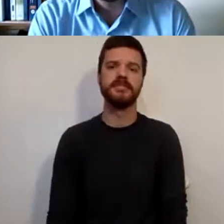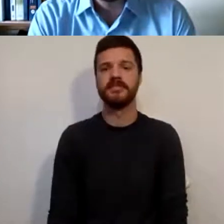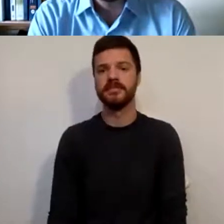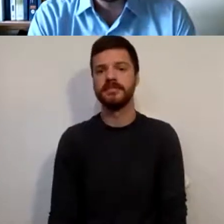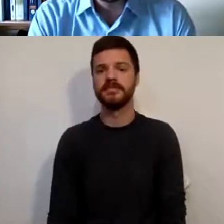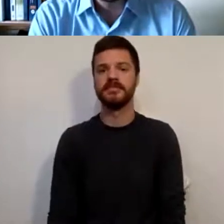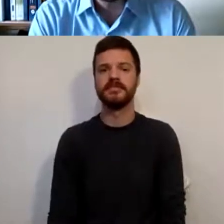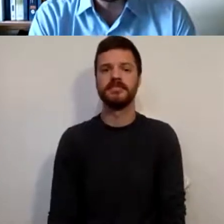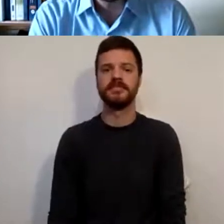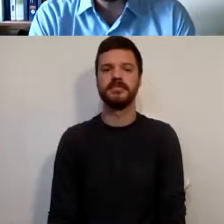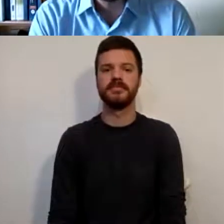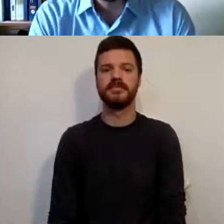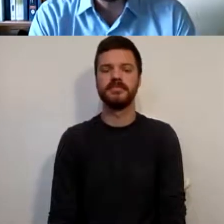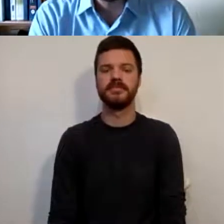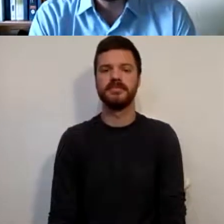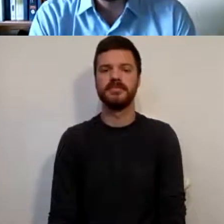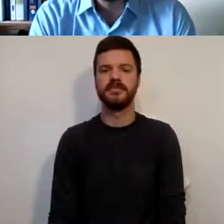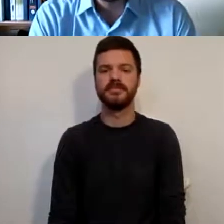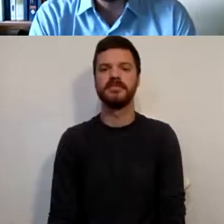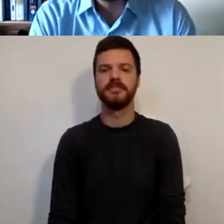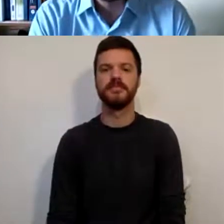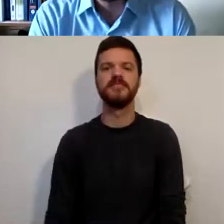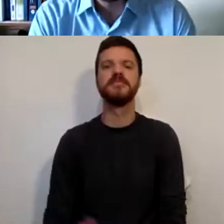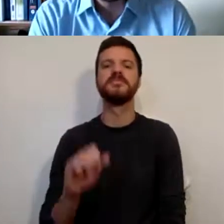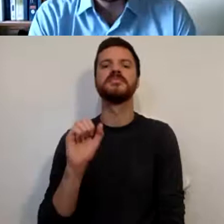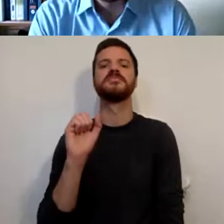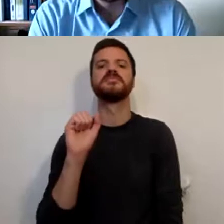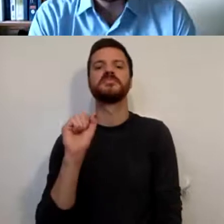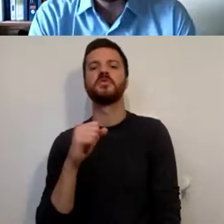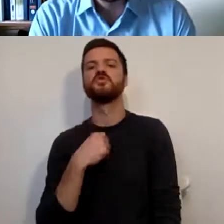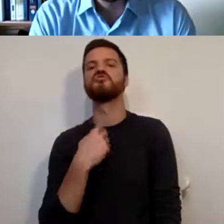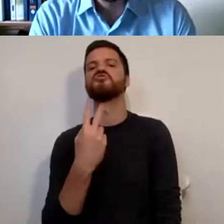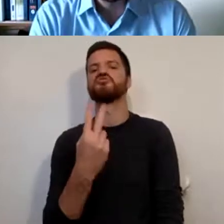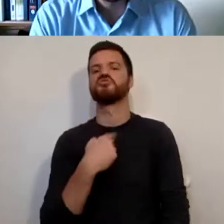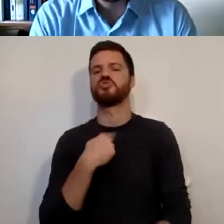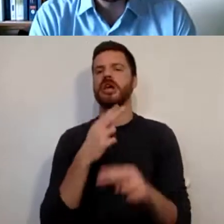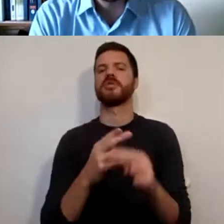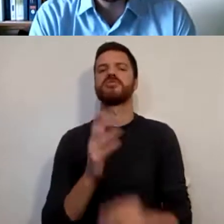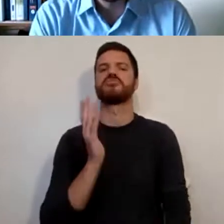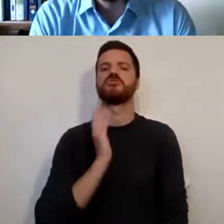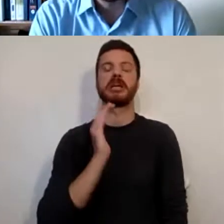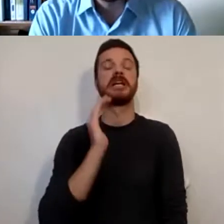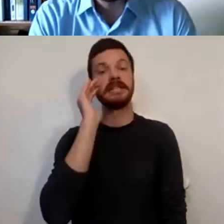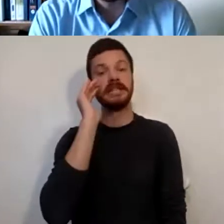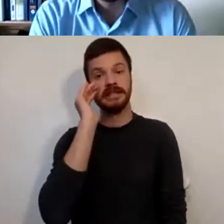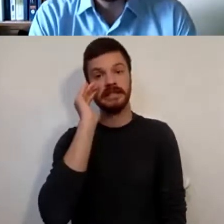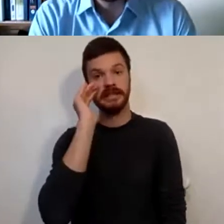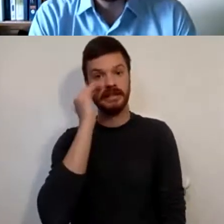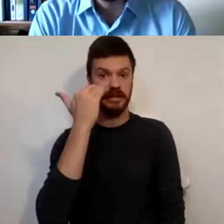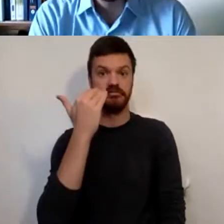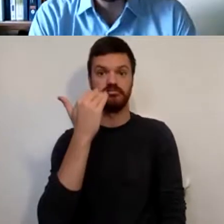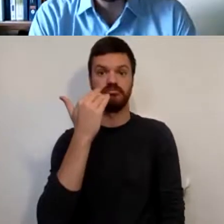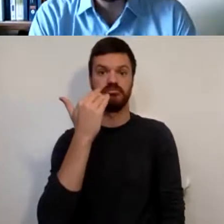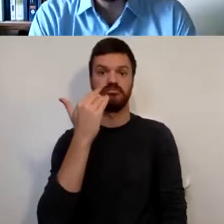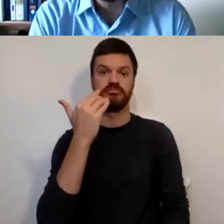I think, two themes that I, kind of mentioned earlier that seem like they're really salient for,